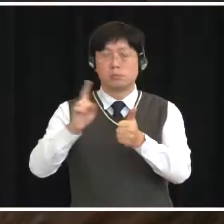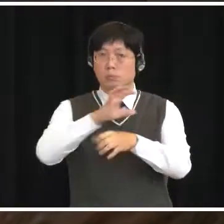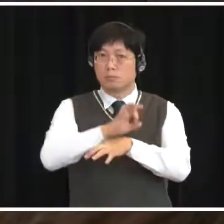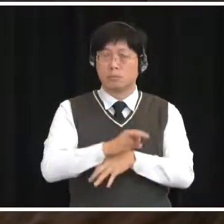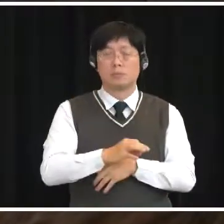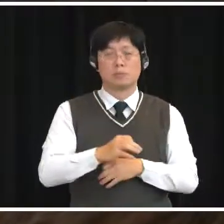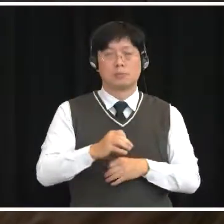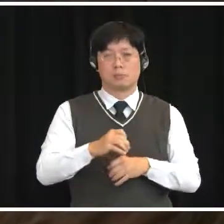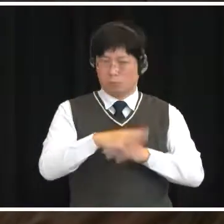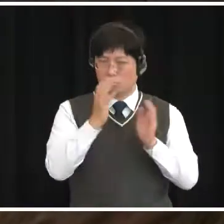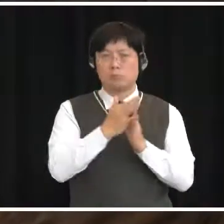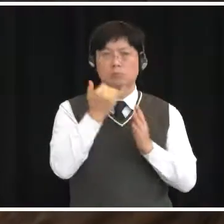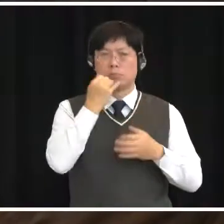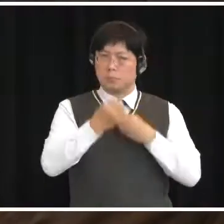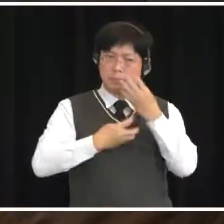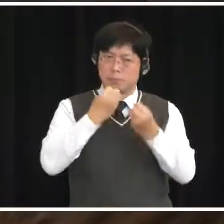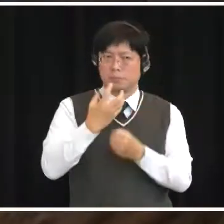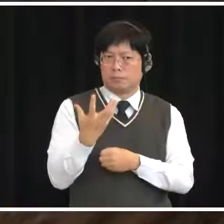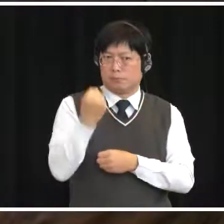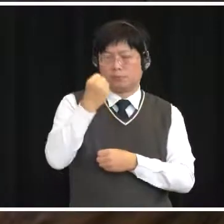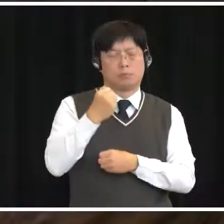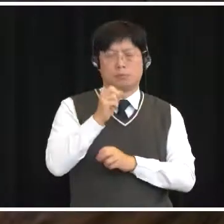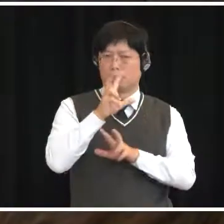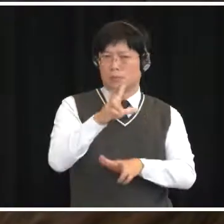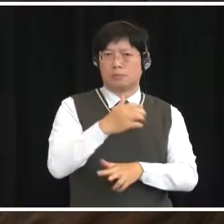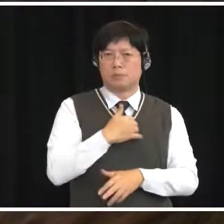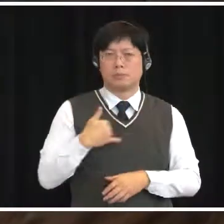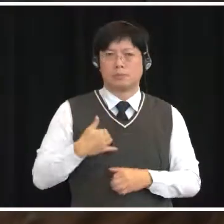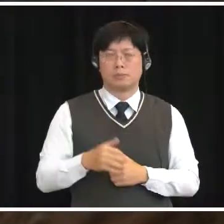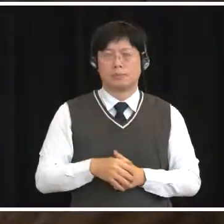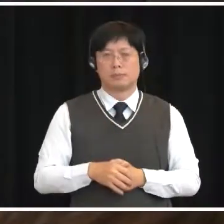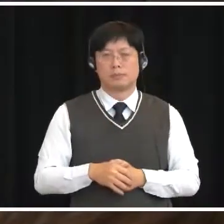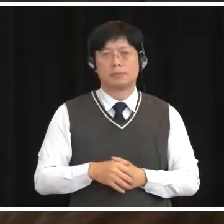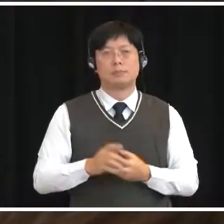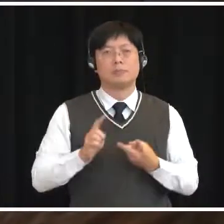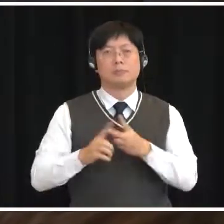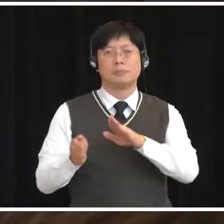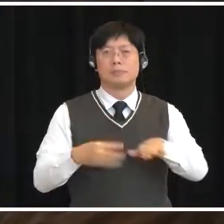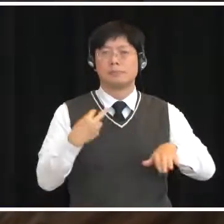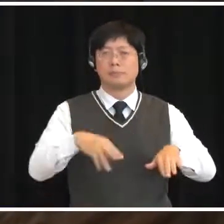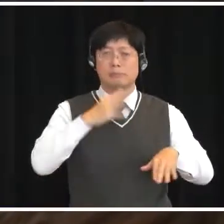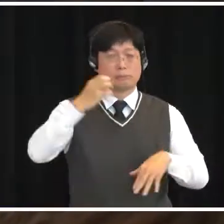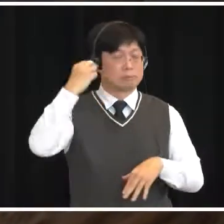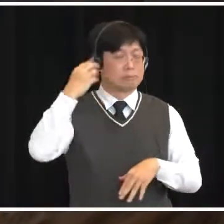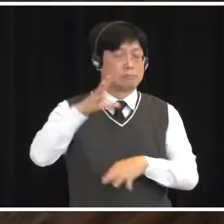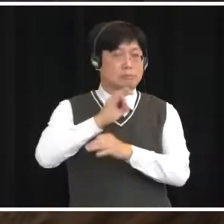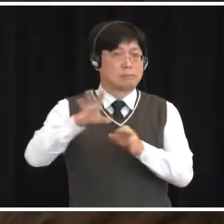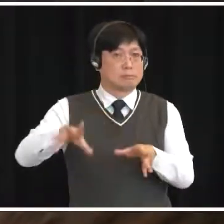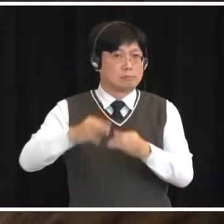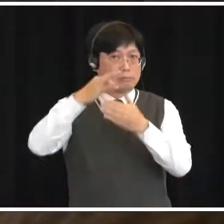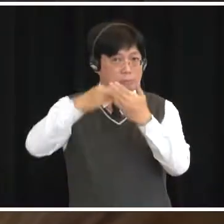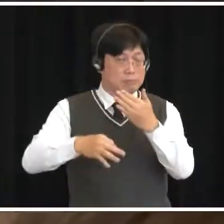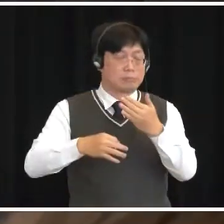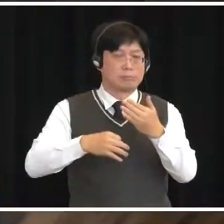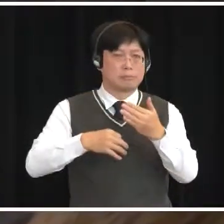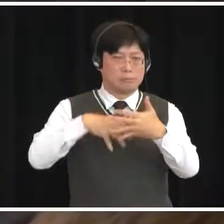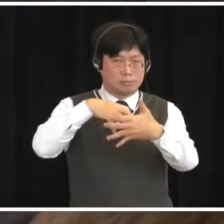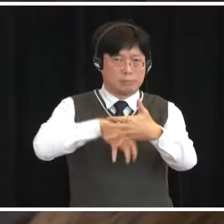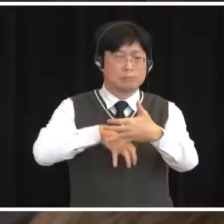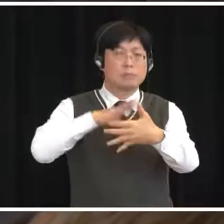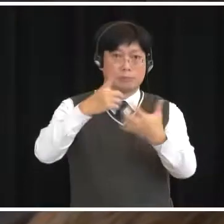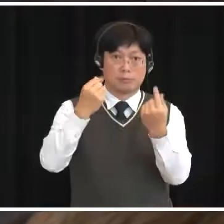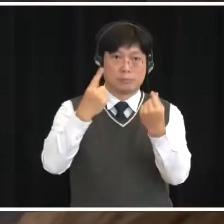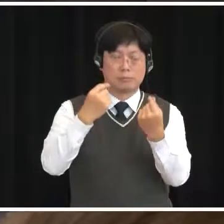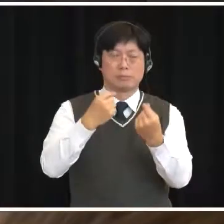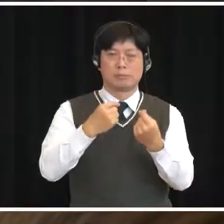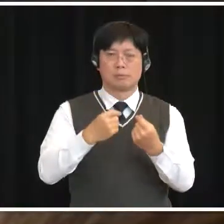representatives. So they do have a say to let us know what they want to learn in the curriculum. And also in